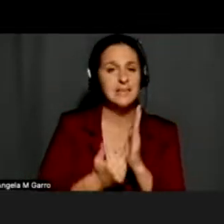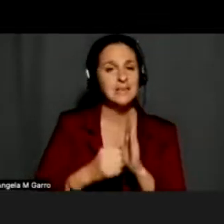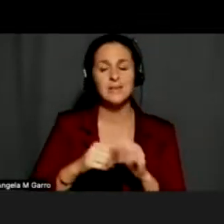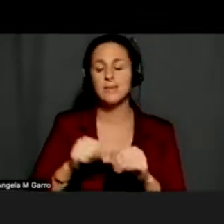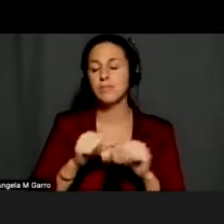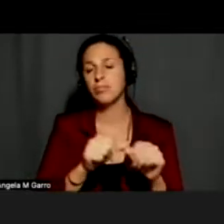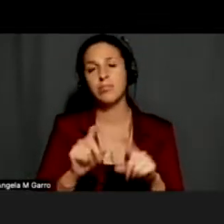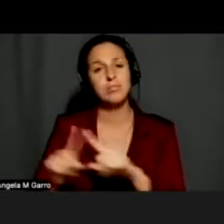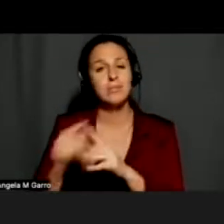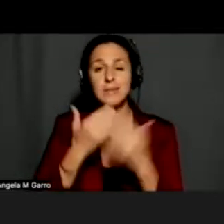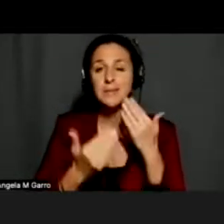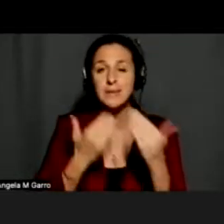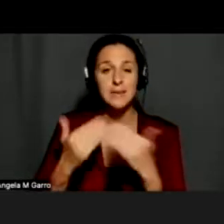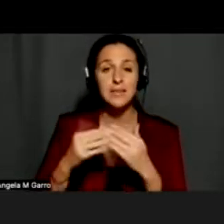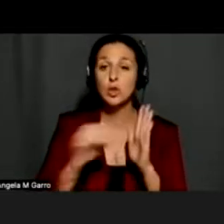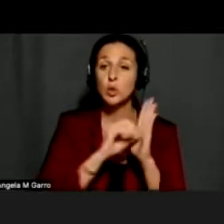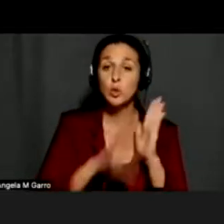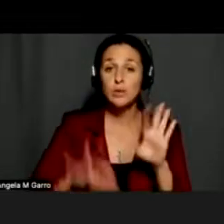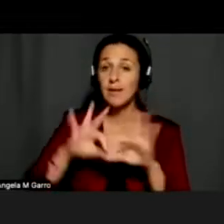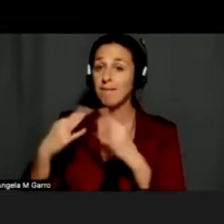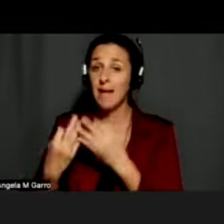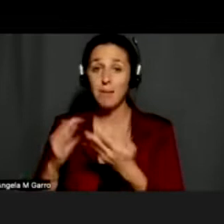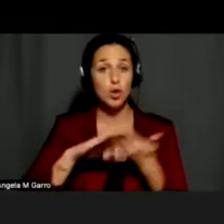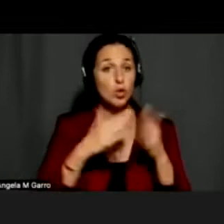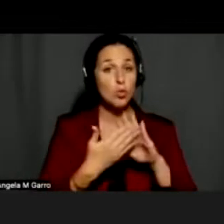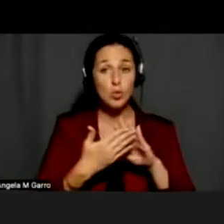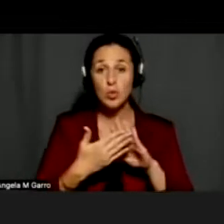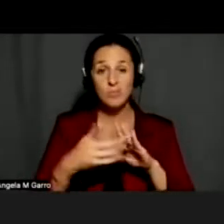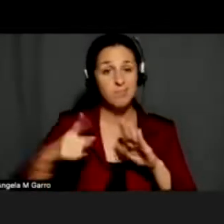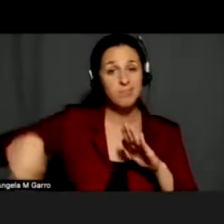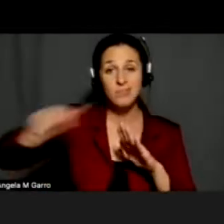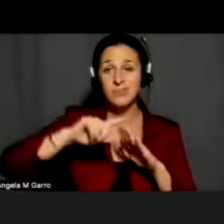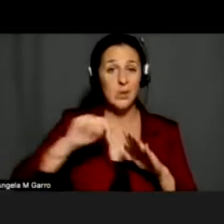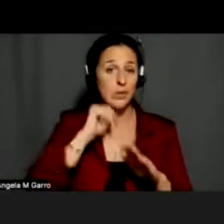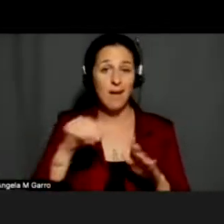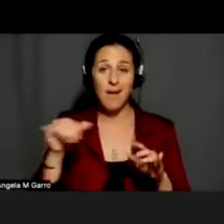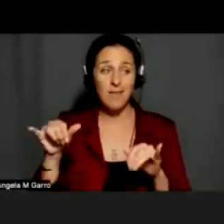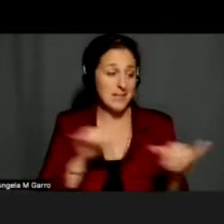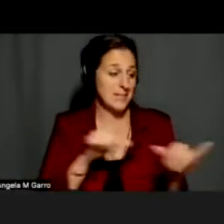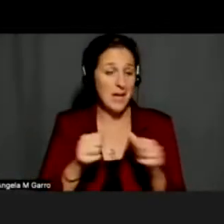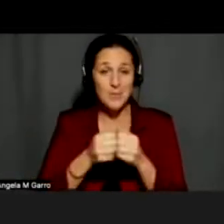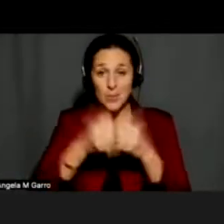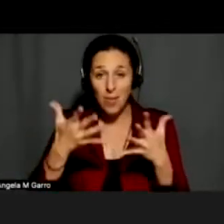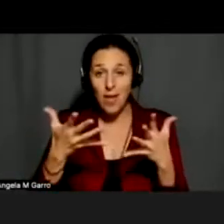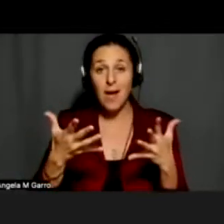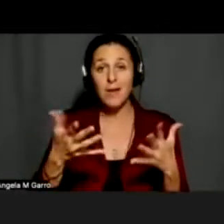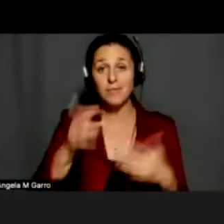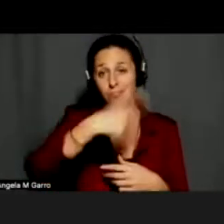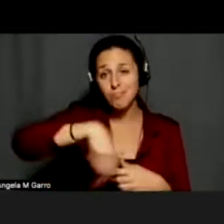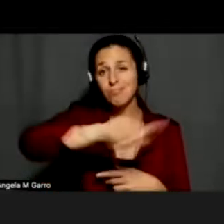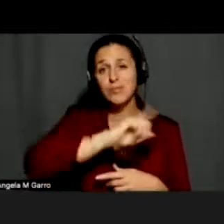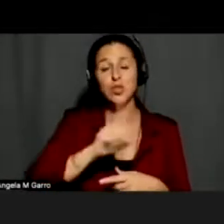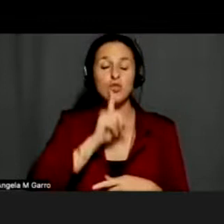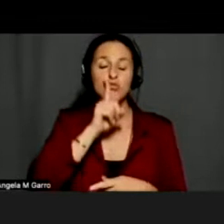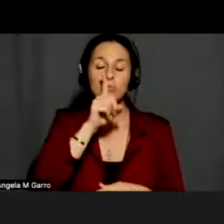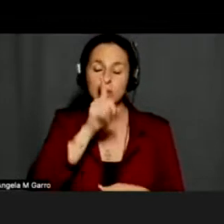Our students, our families, our community just wouldn't be the same without all of you. And so I'm deeply, deeply grateful